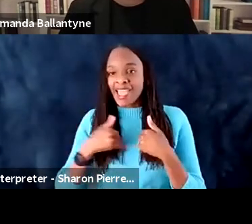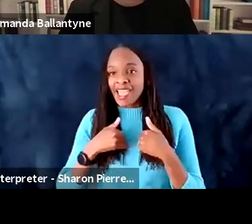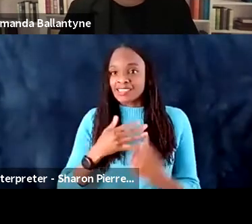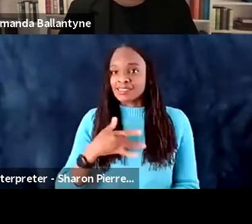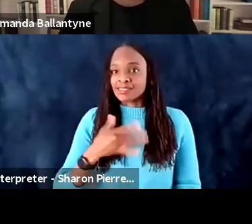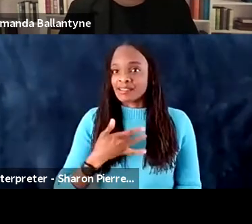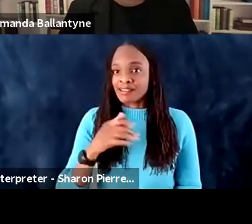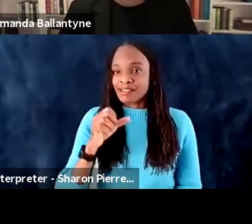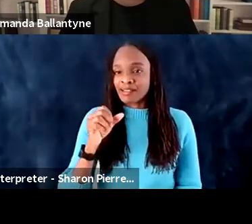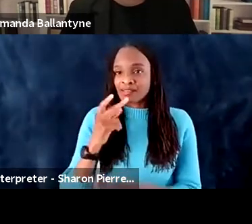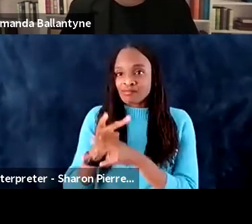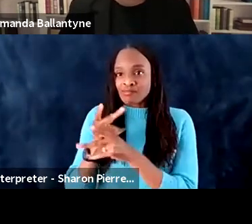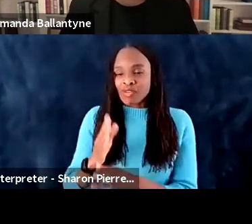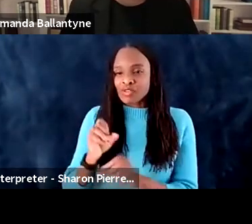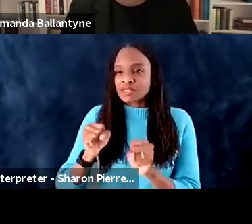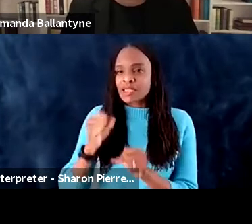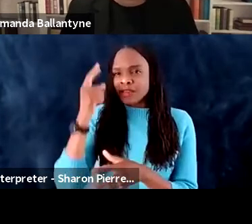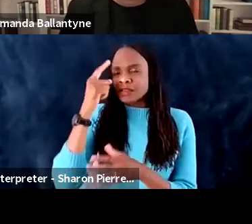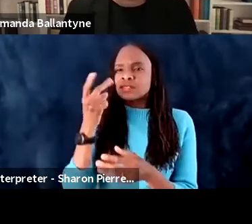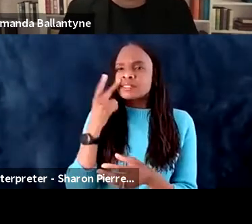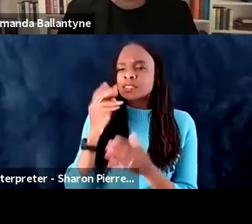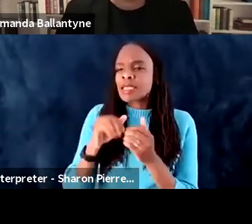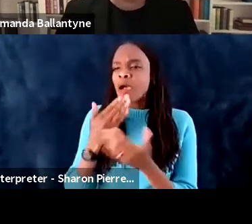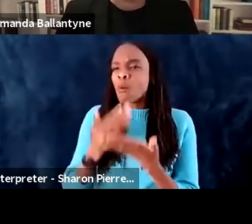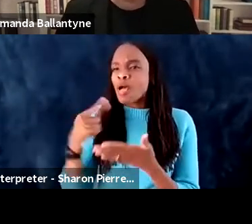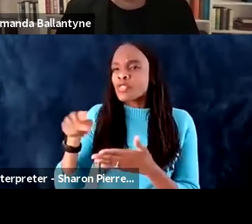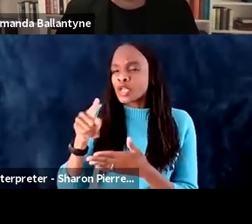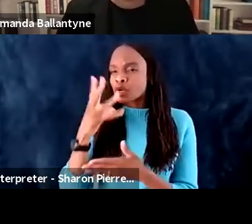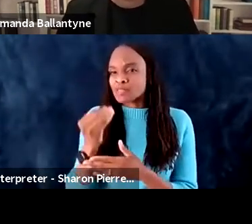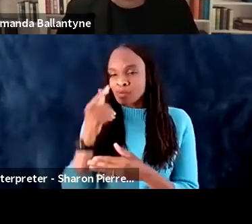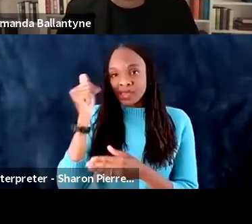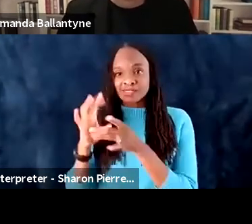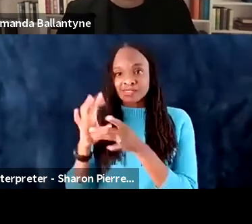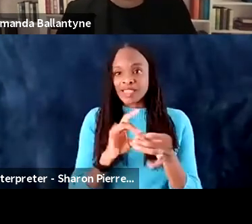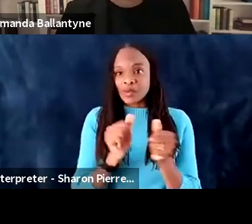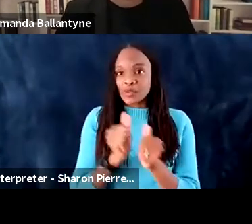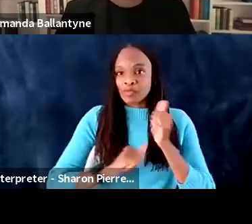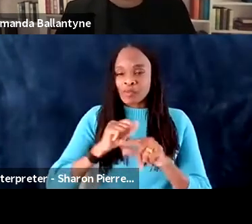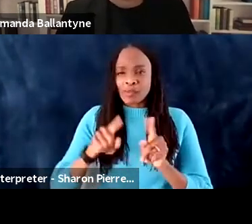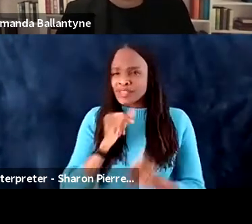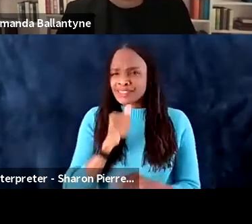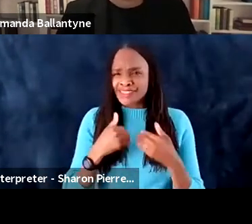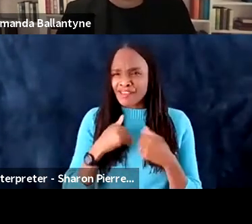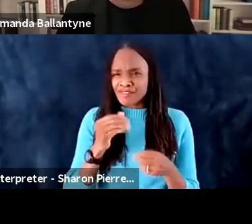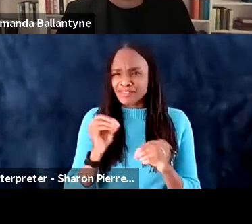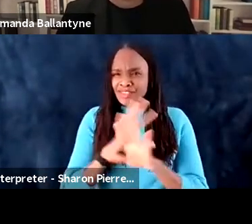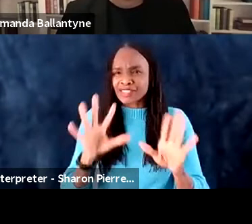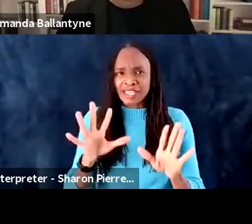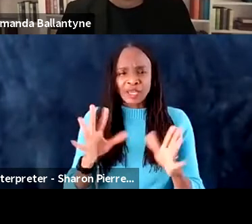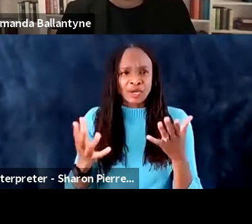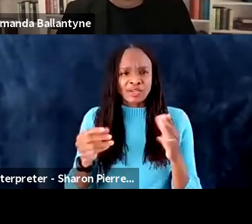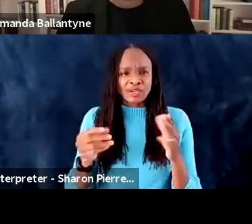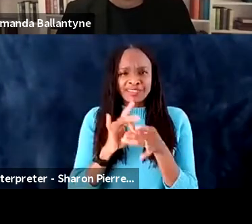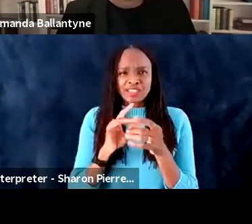that can determine how well they're sleeping, because this is tied to performance. The problem is there's not a clear connection between these